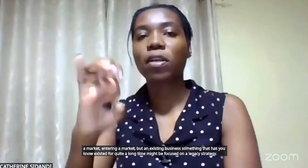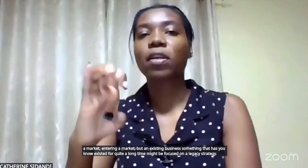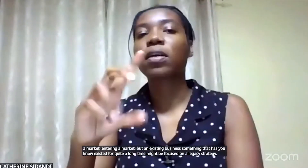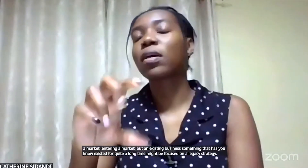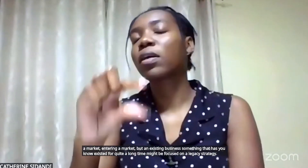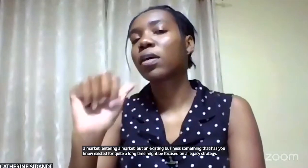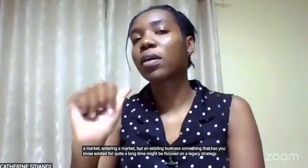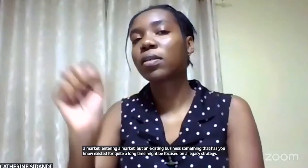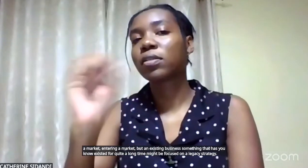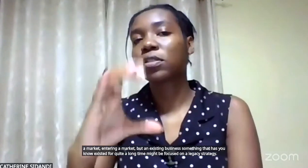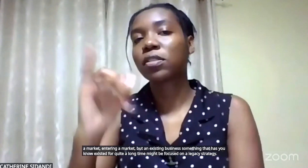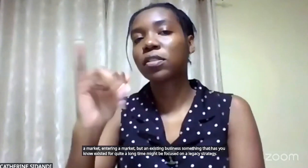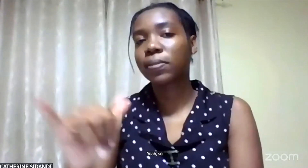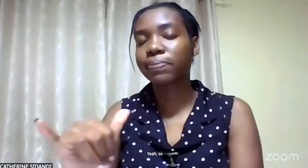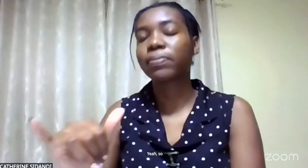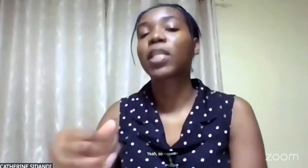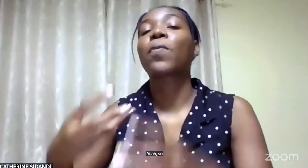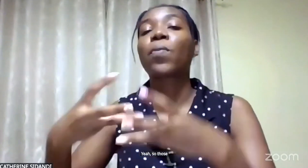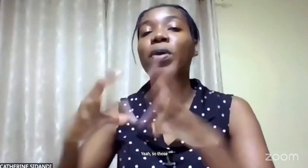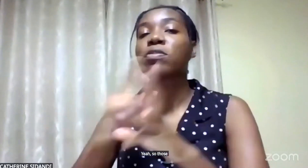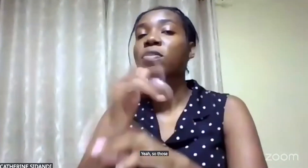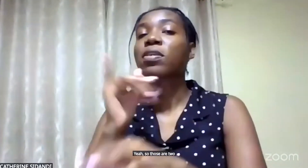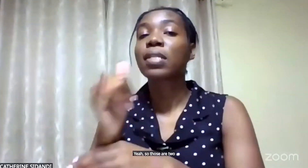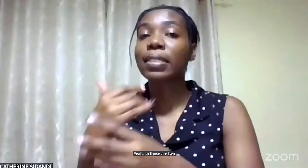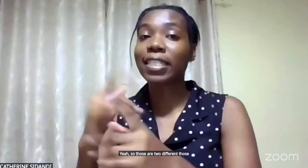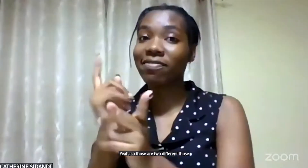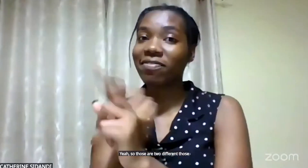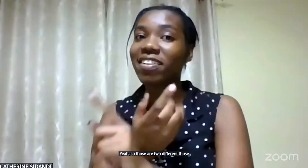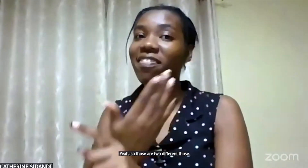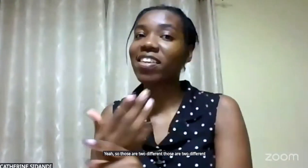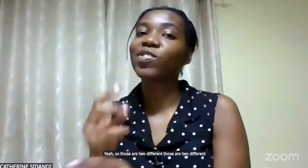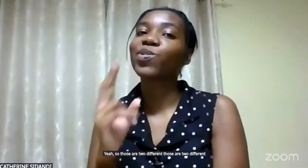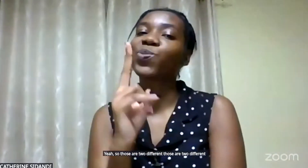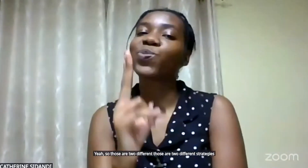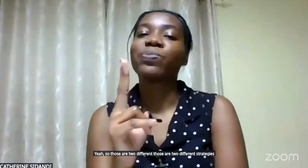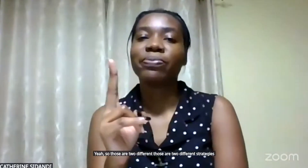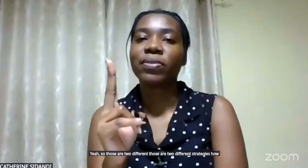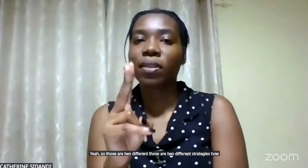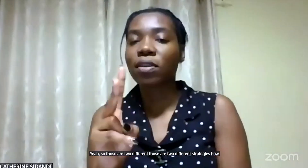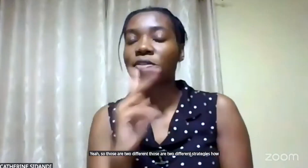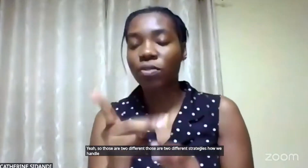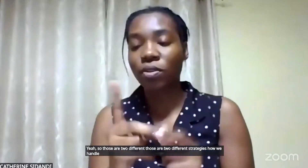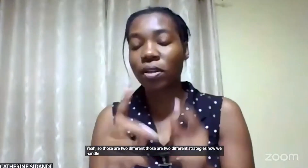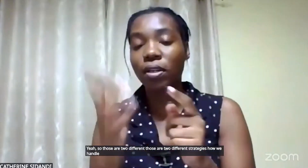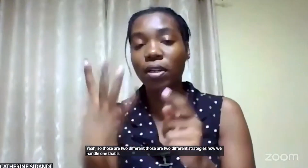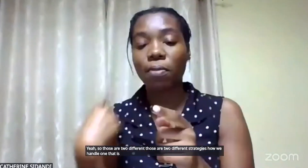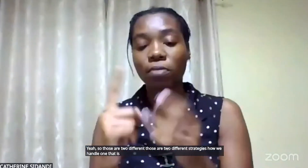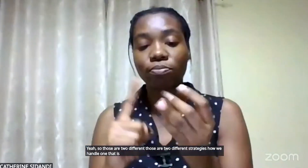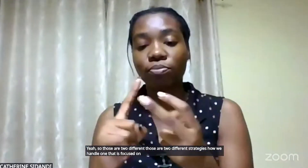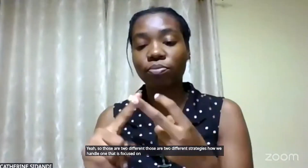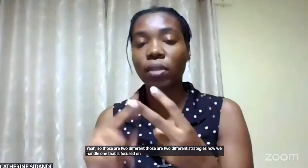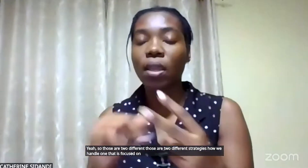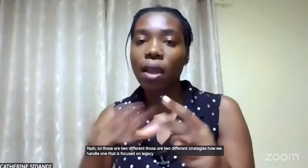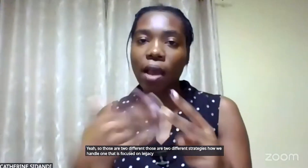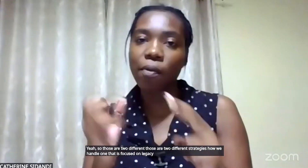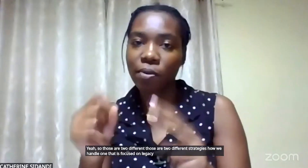Yeah. So those are two different strategies. How we handle one that is focused on legacy and one